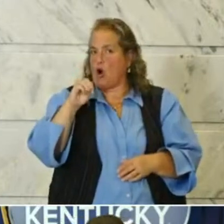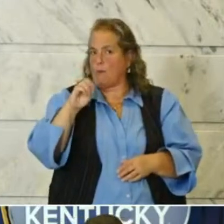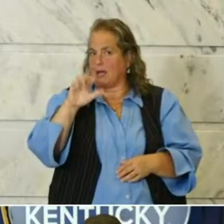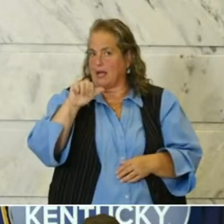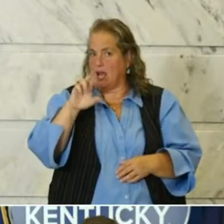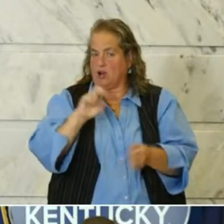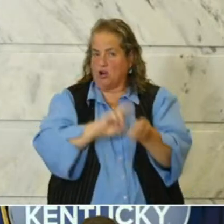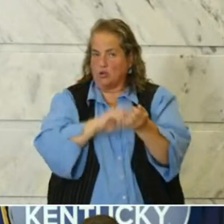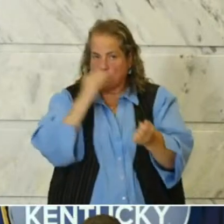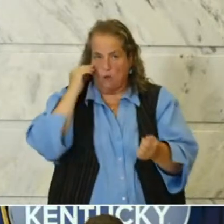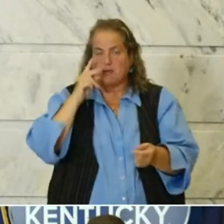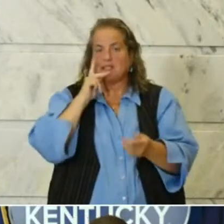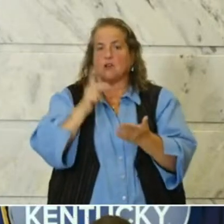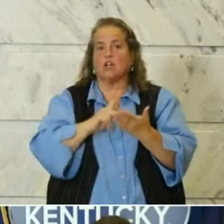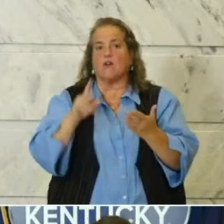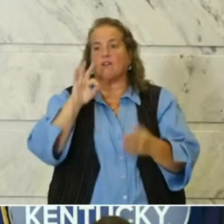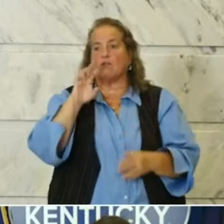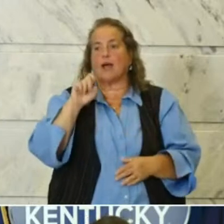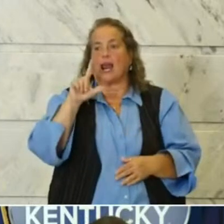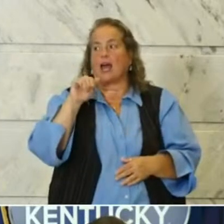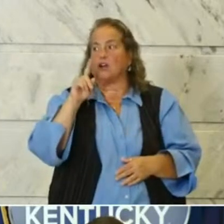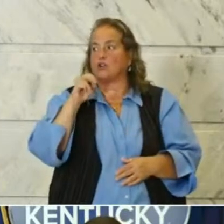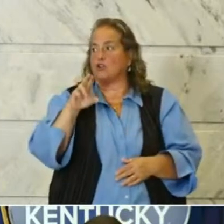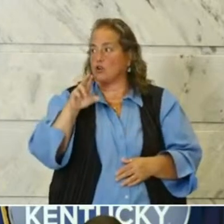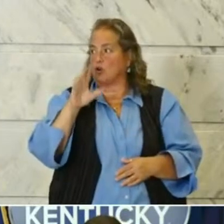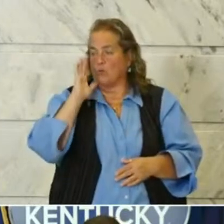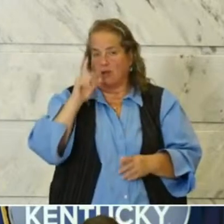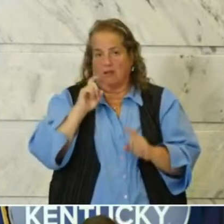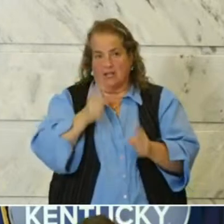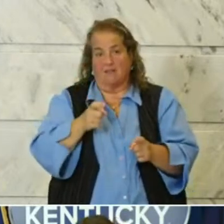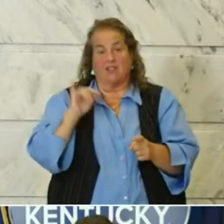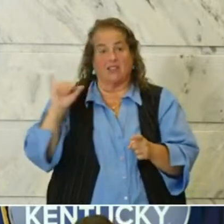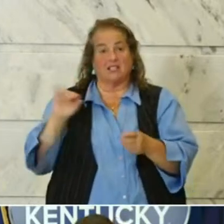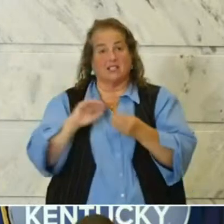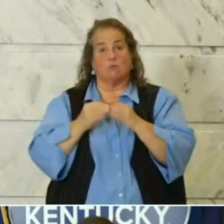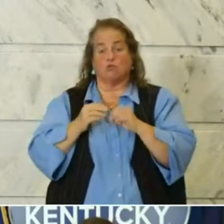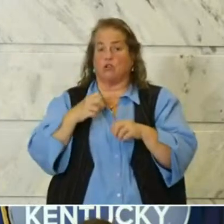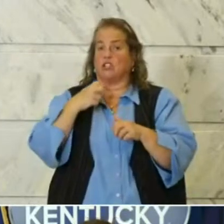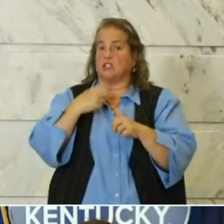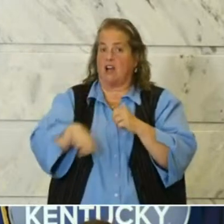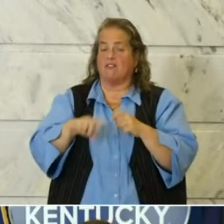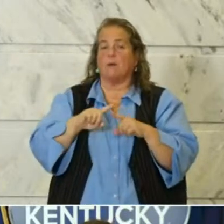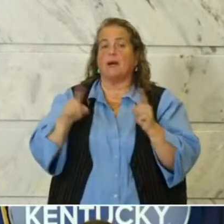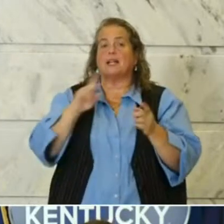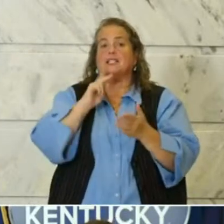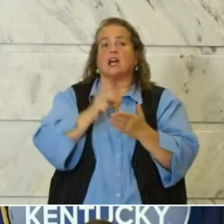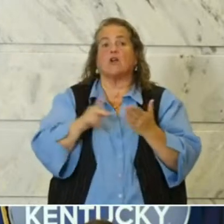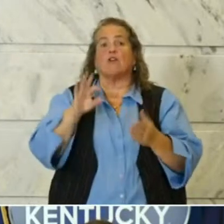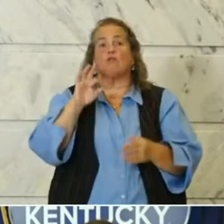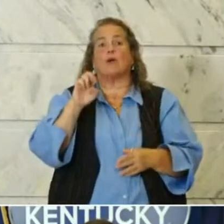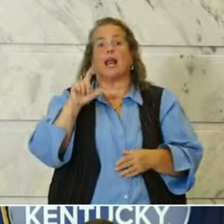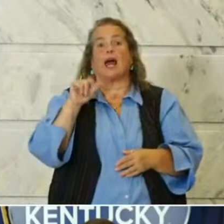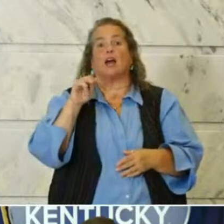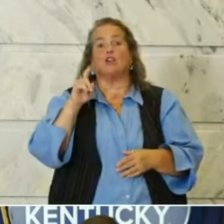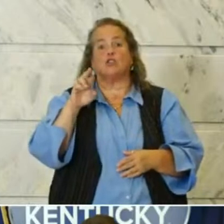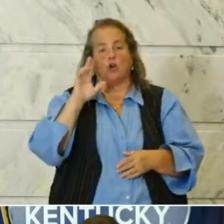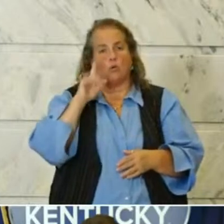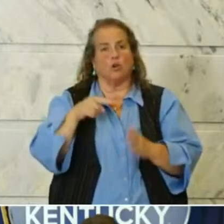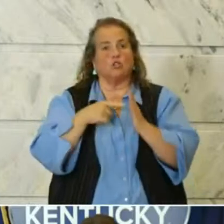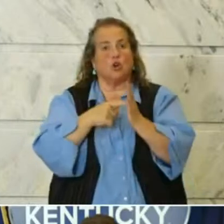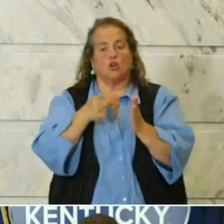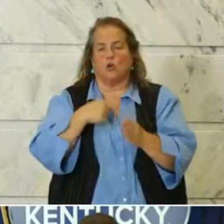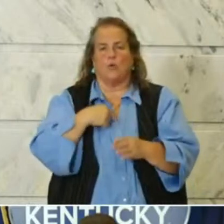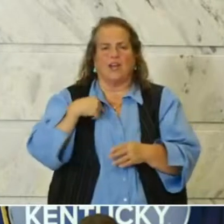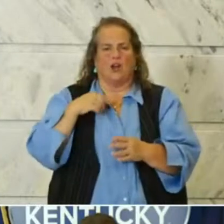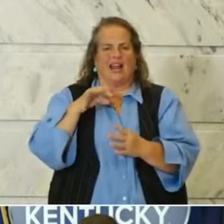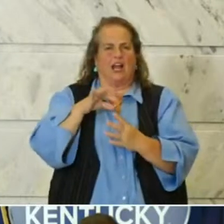Secretary Freelander will give that, and these numbers are tough, but what he'll be able to show you is that we're in either the middle of the pack